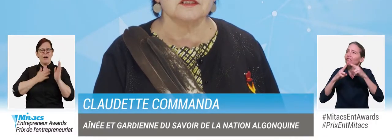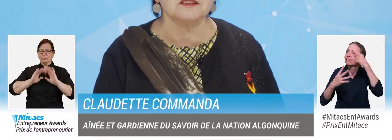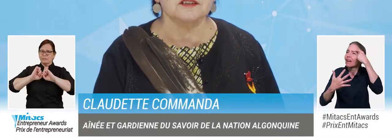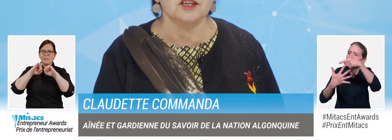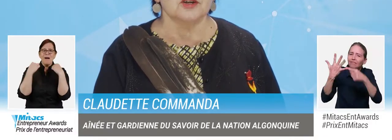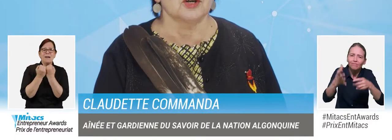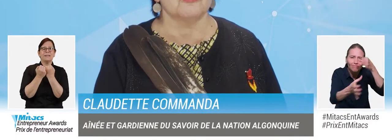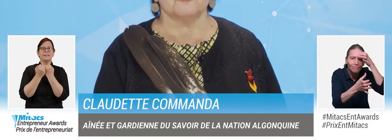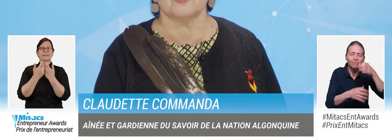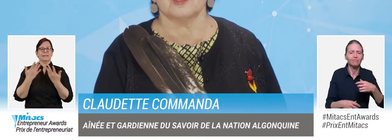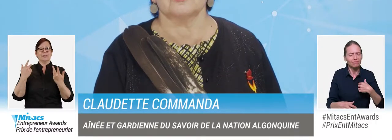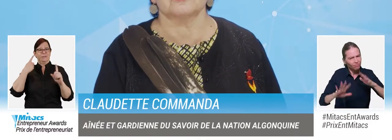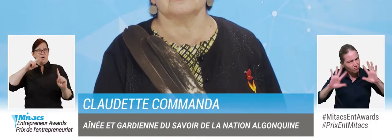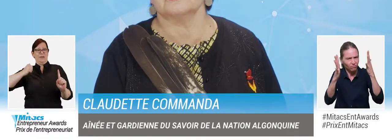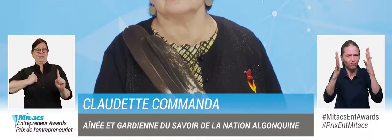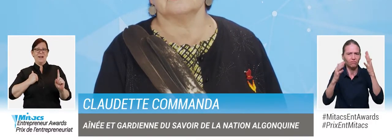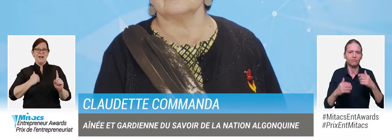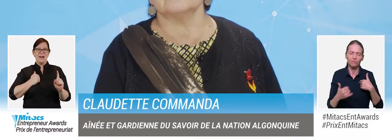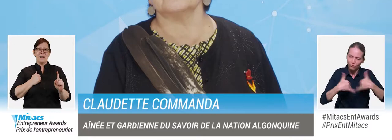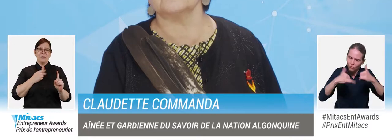communities, for our